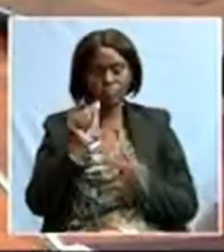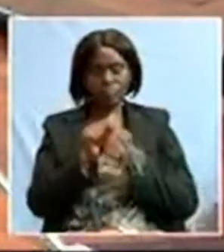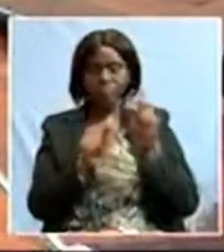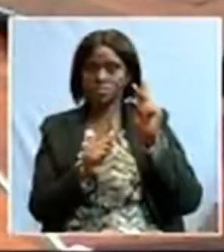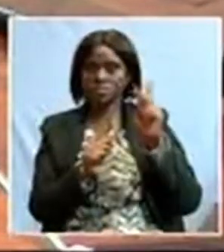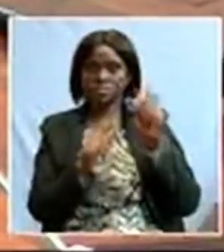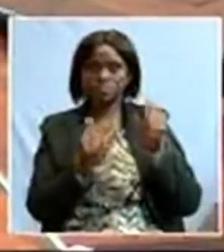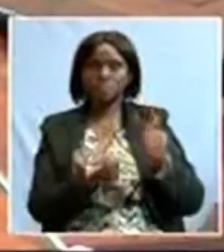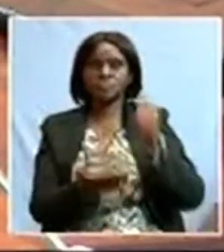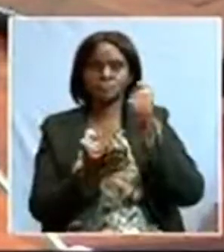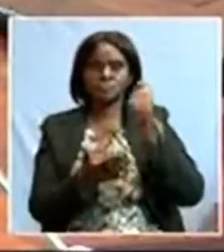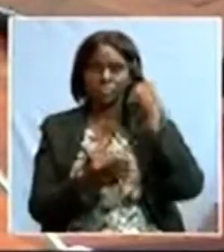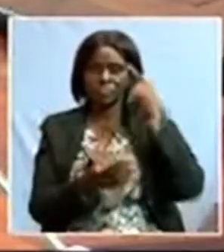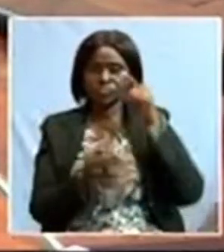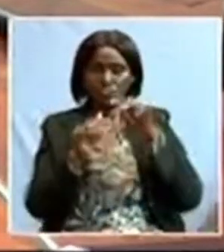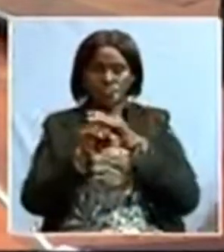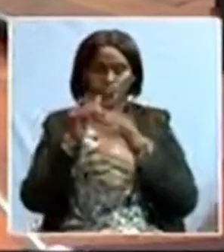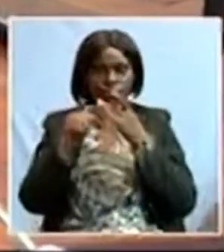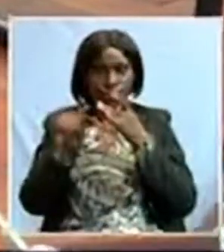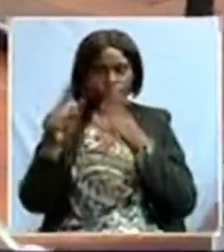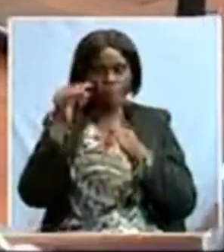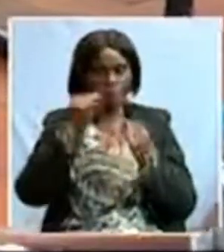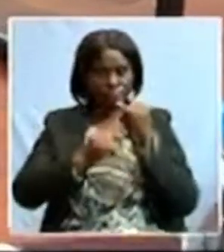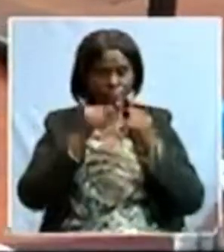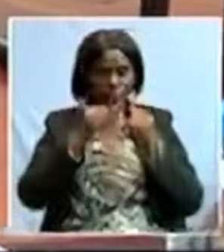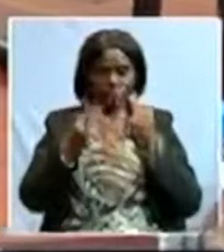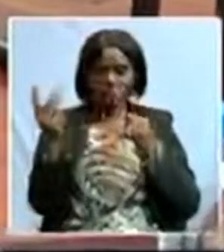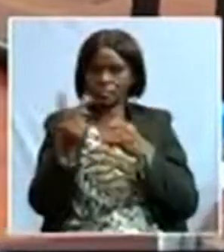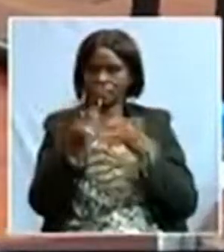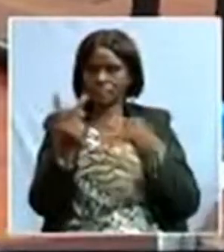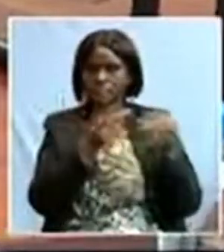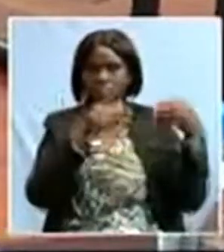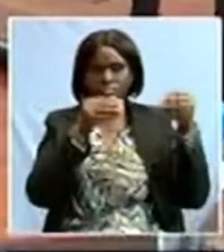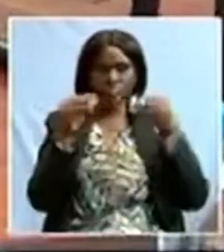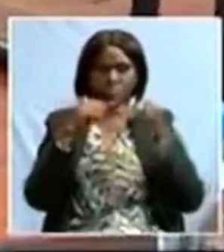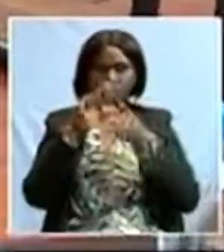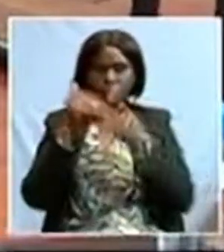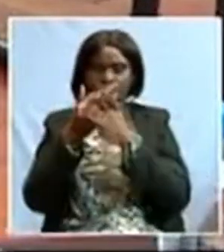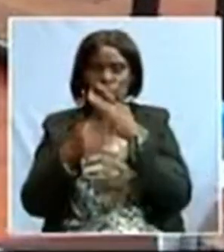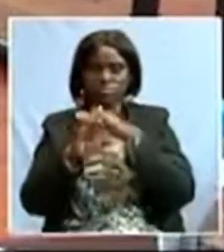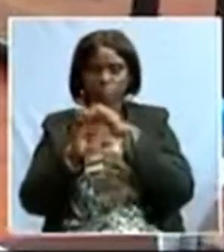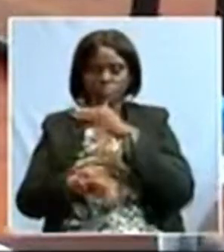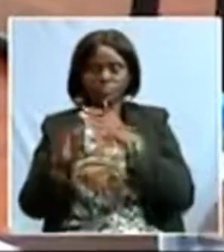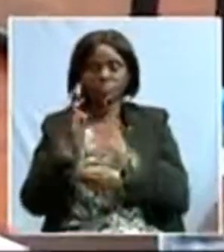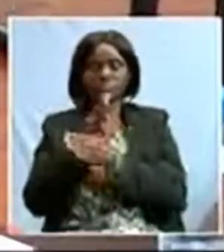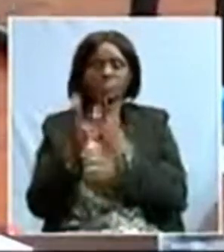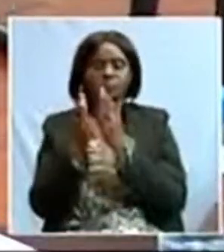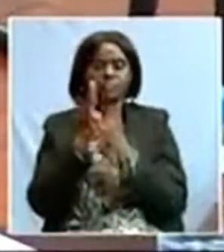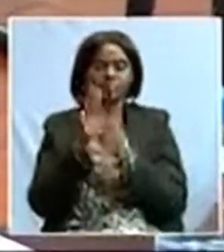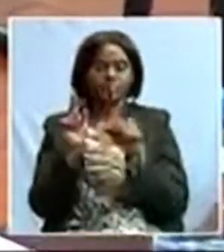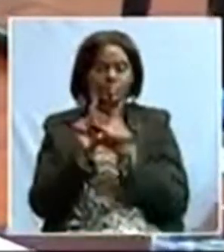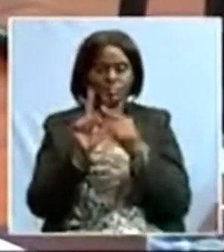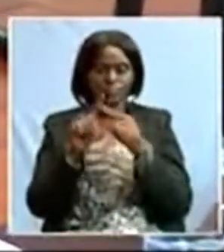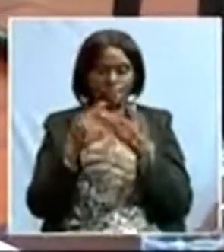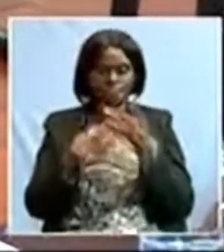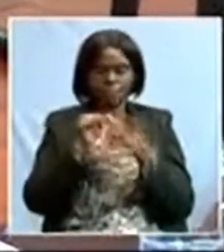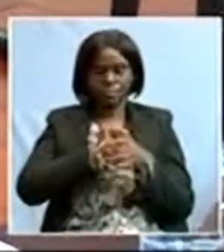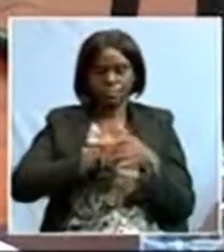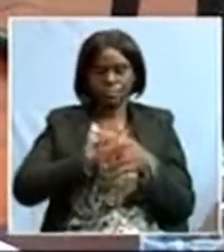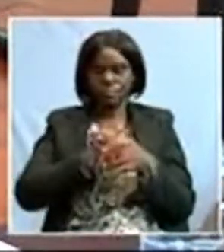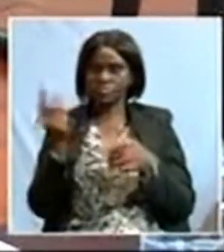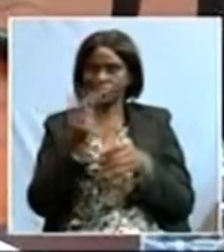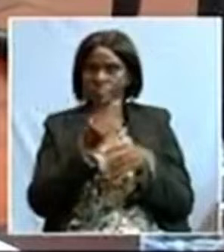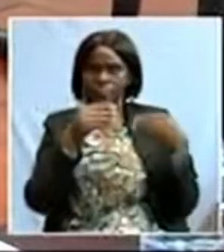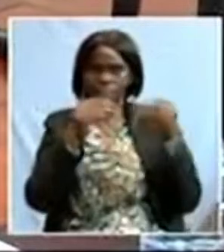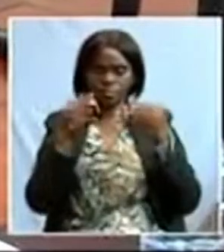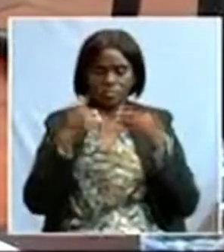were budgeted for in view of completion of the two markets which were under construction. Unfortunately, Chair, the two